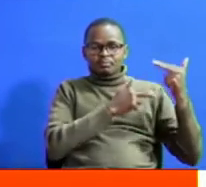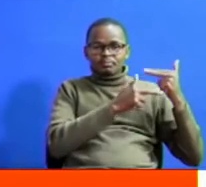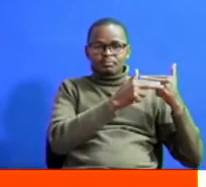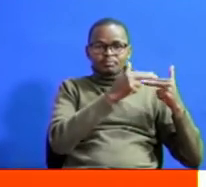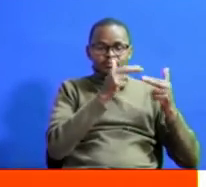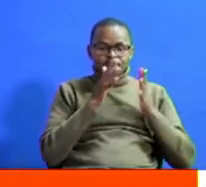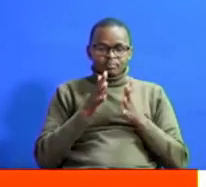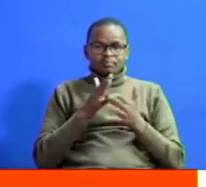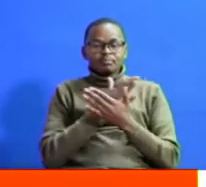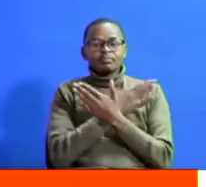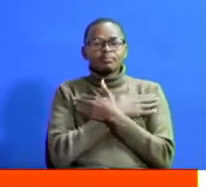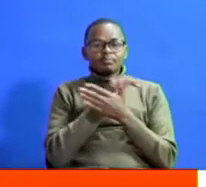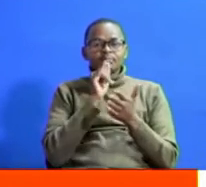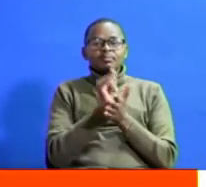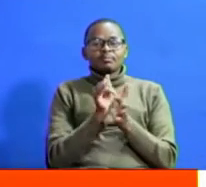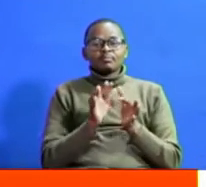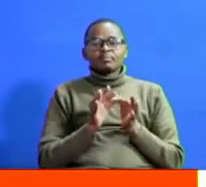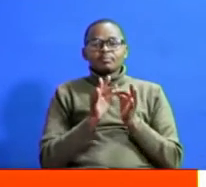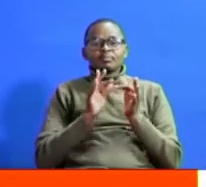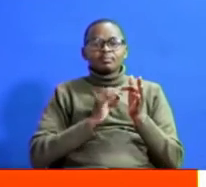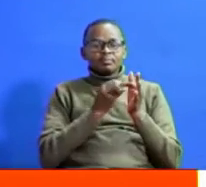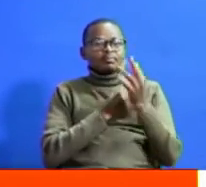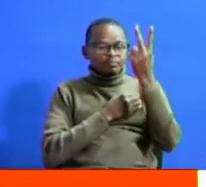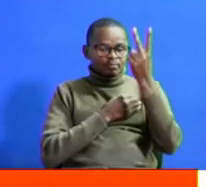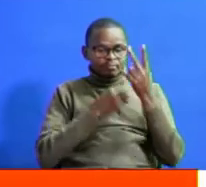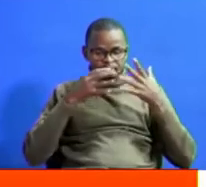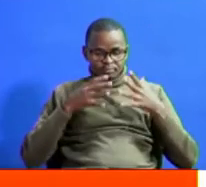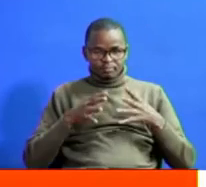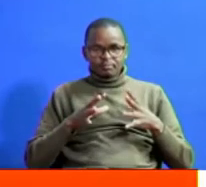personal friendship that unite our two peoples.